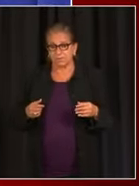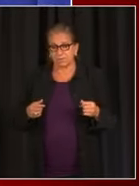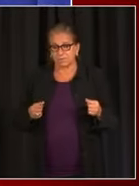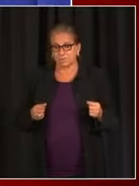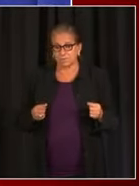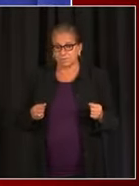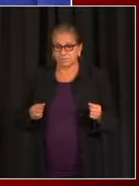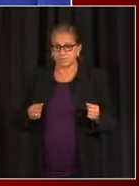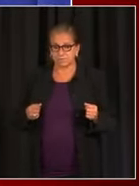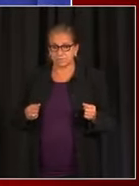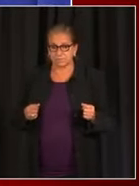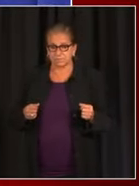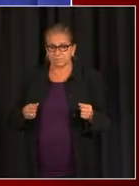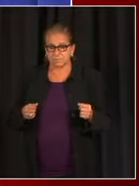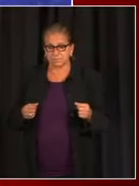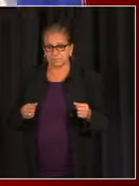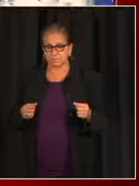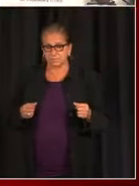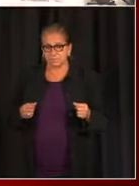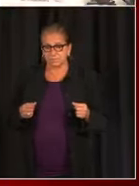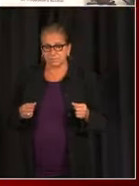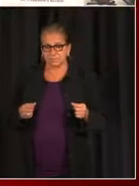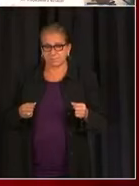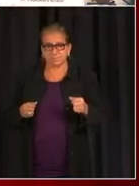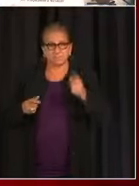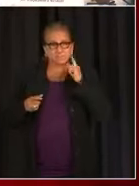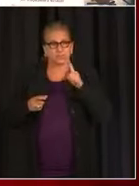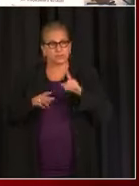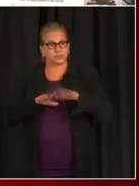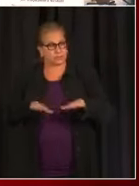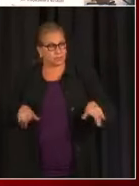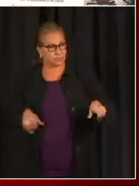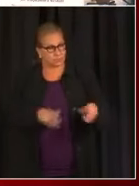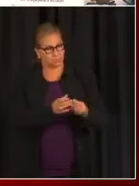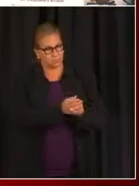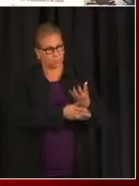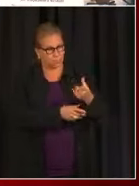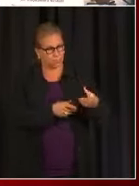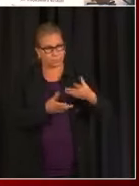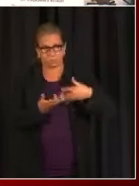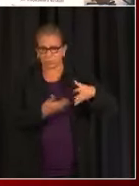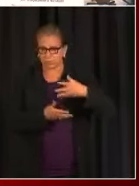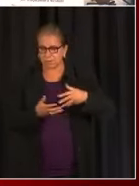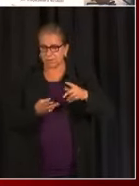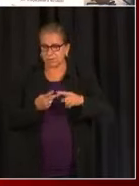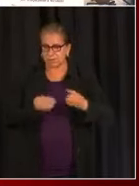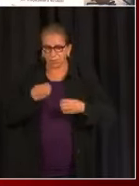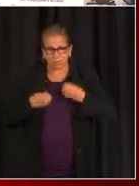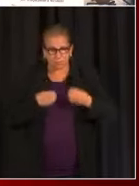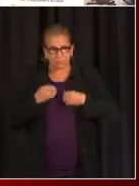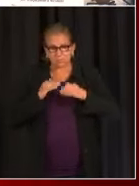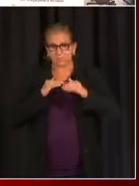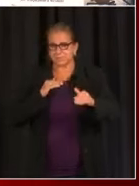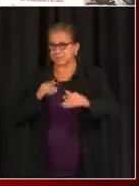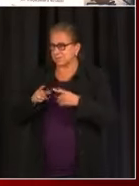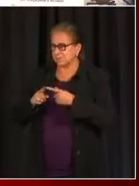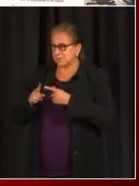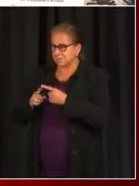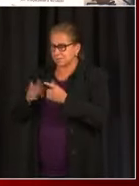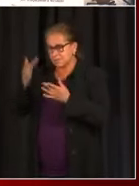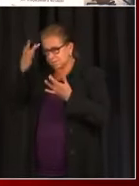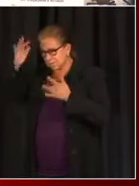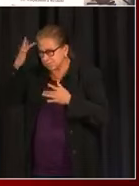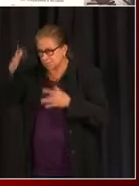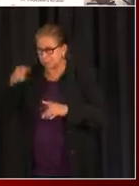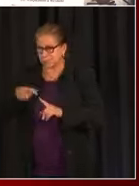accrue to a child's social and emotional development when they are able to attend school in person, receive support from adults inside